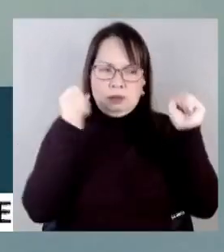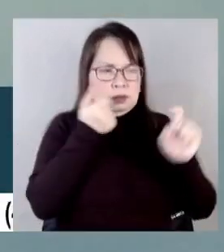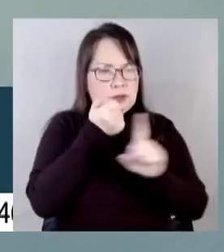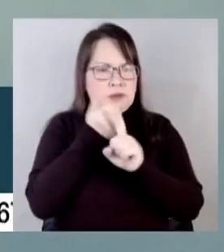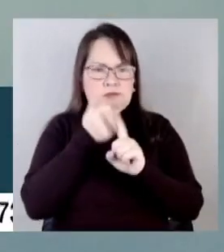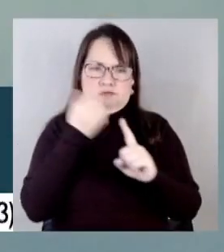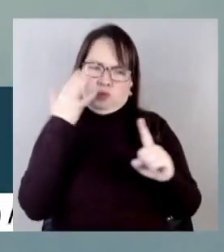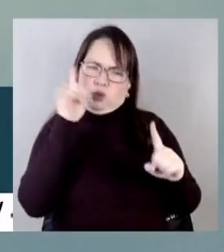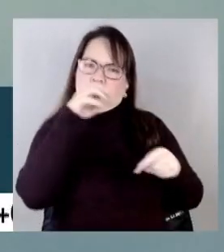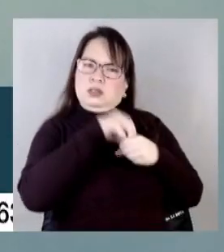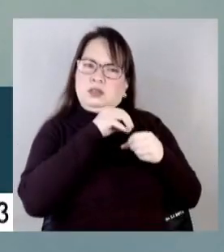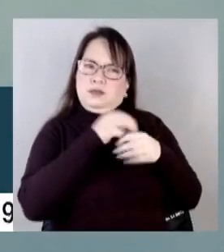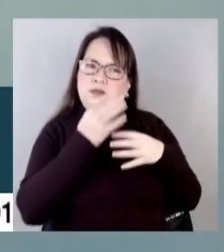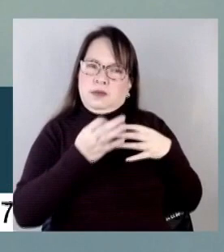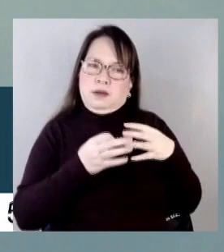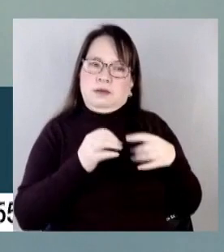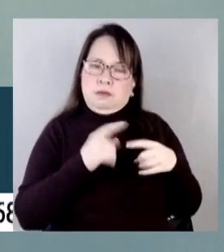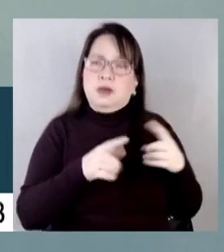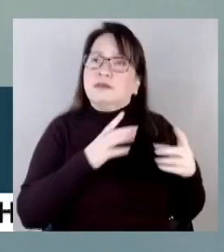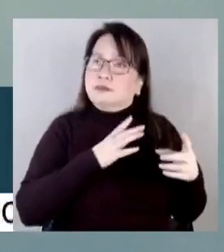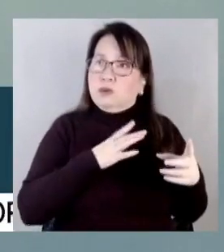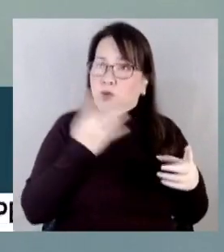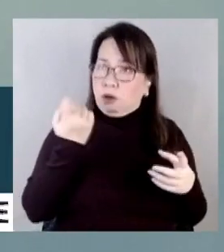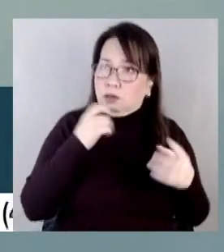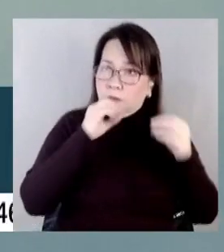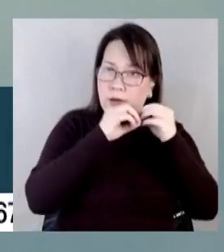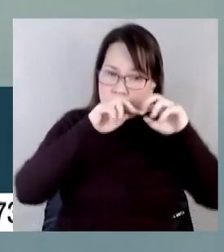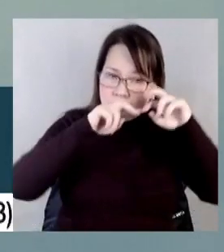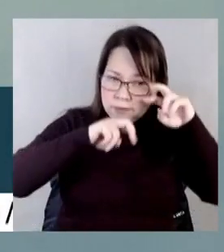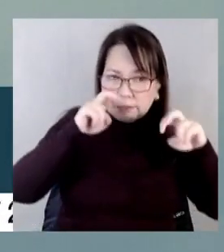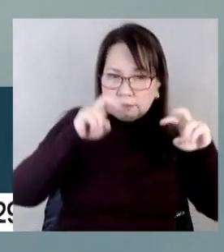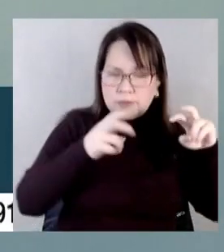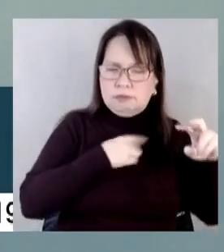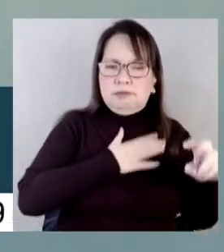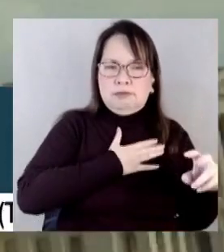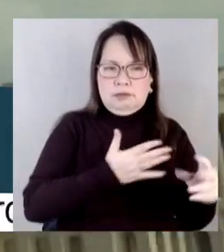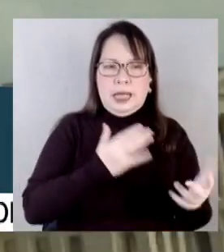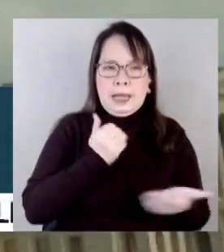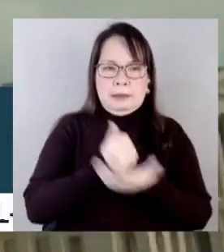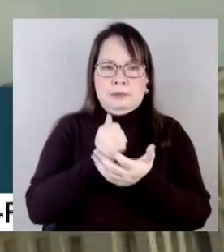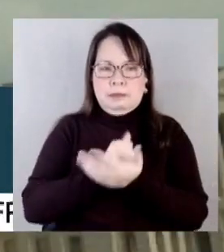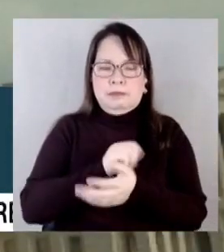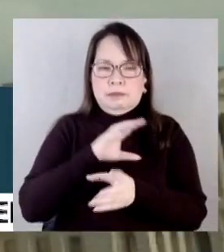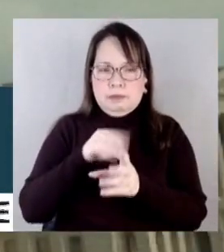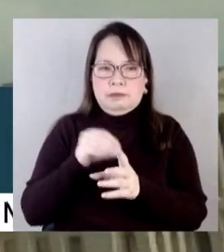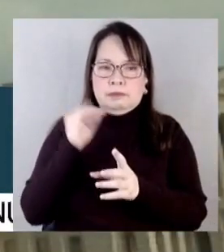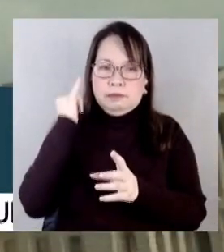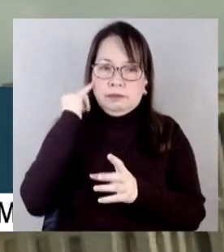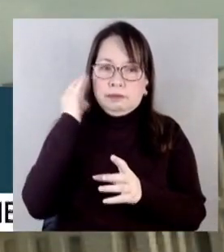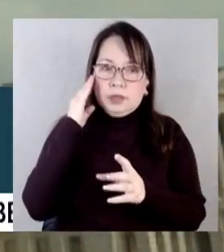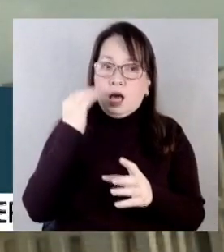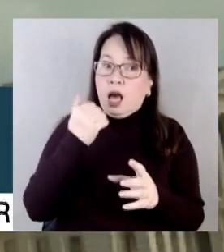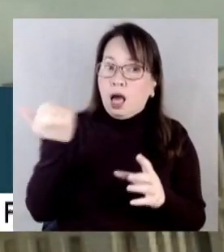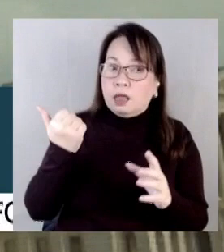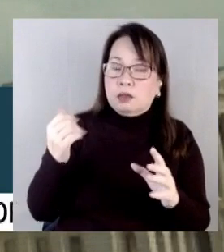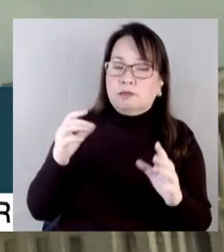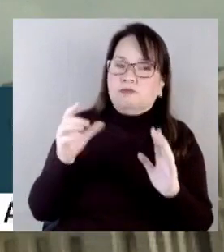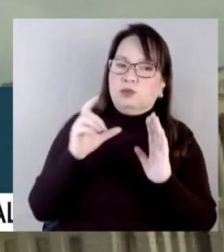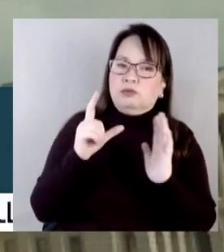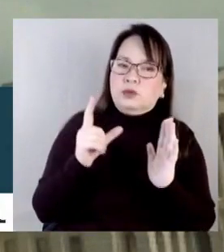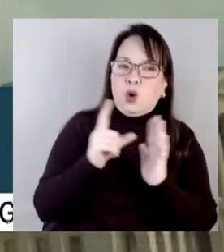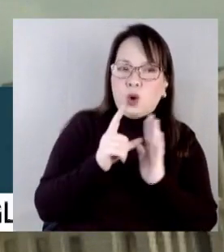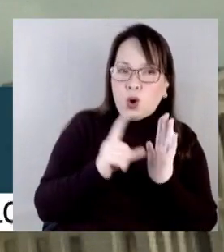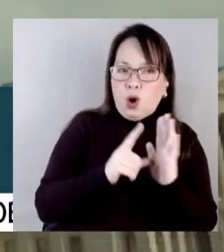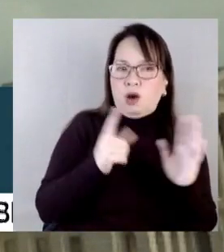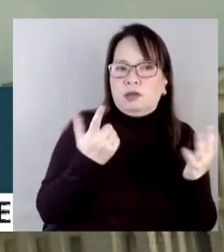of the files, but vowed full cooperation with the investigation. Several Republican lawmakers have called for a damage assessment on the discovery